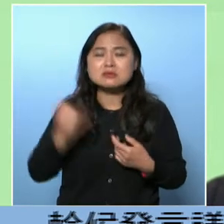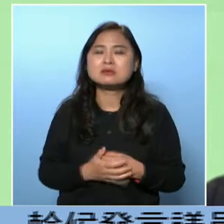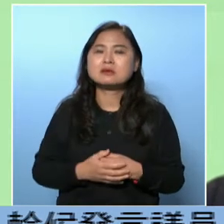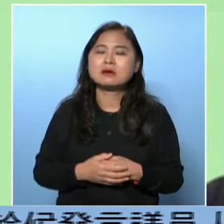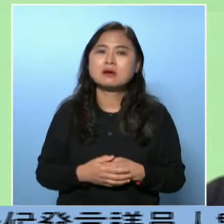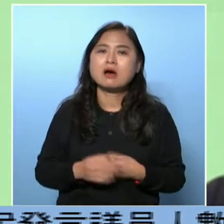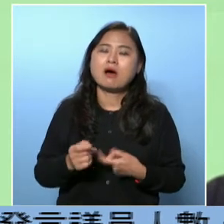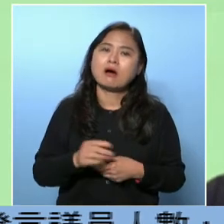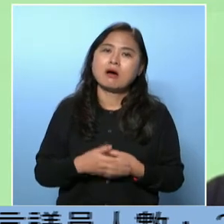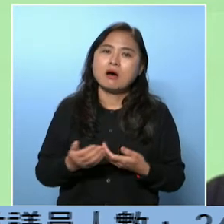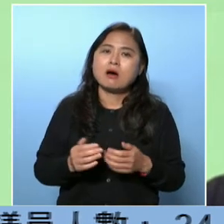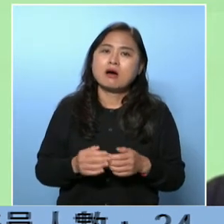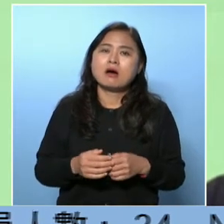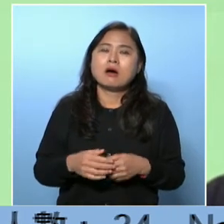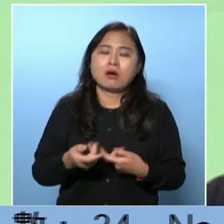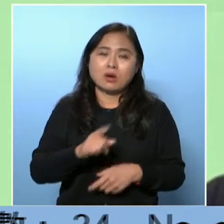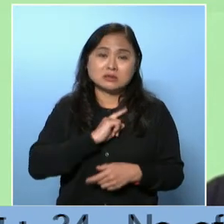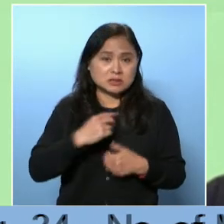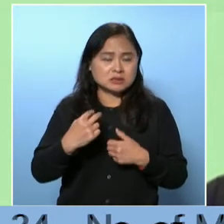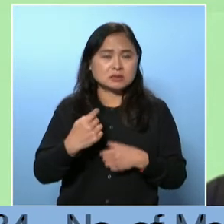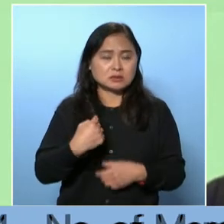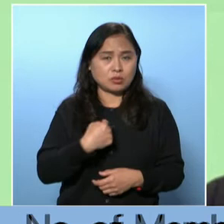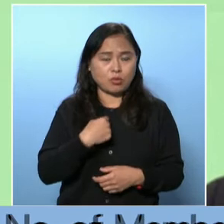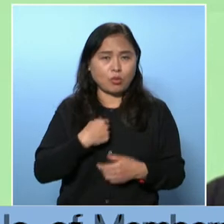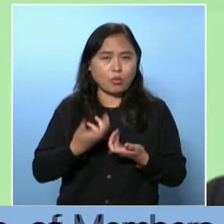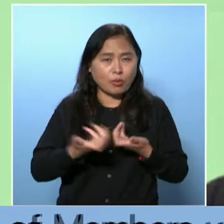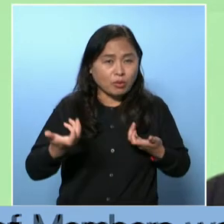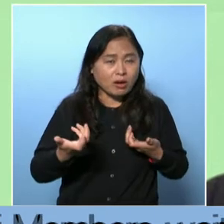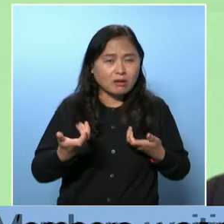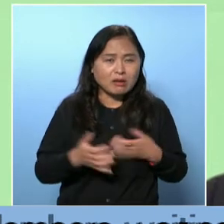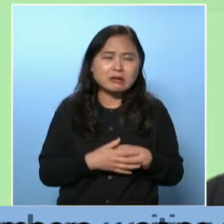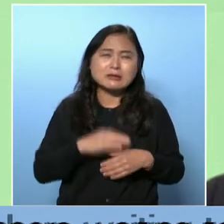3 to 4 days, and yet the result is not yet available.